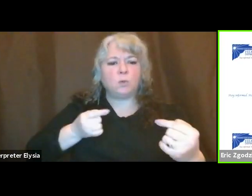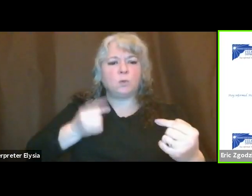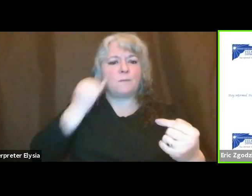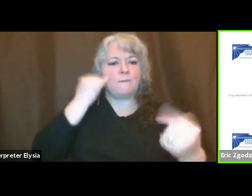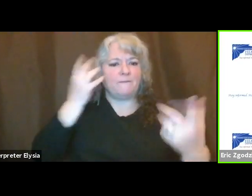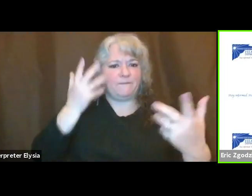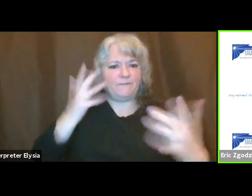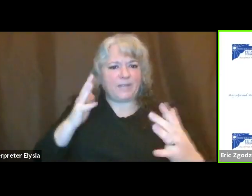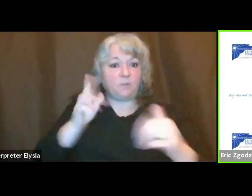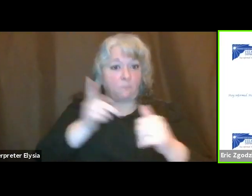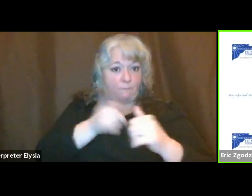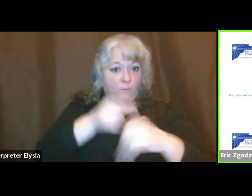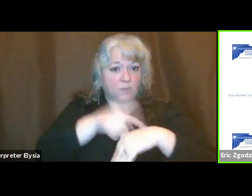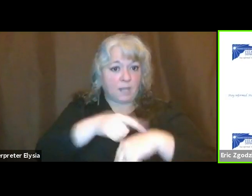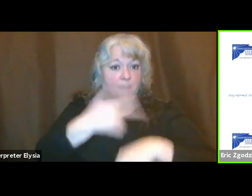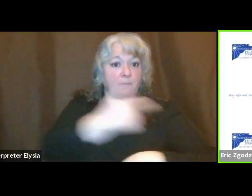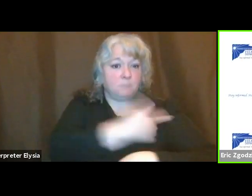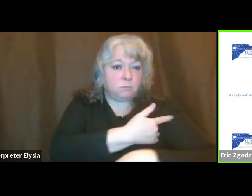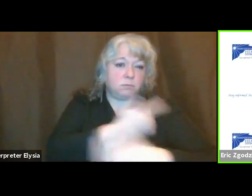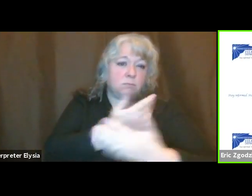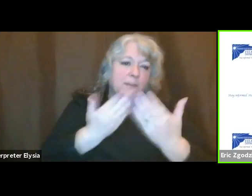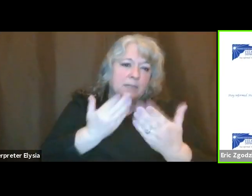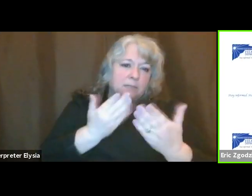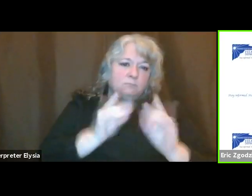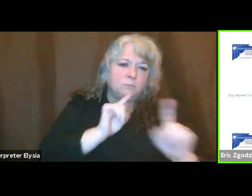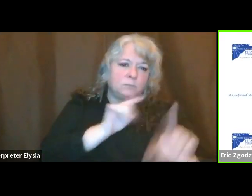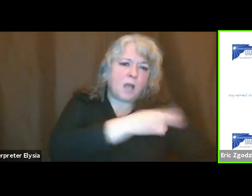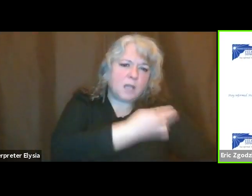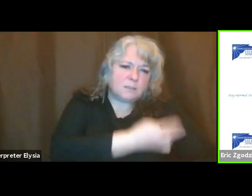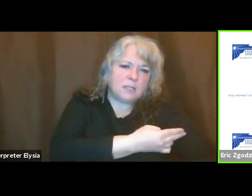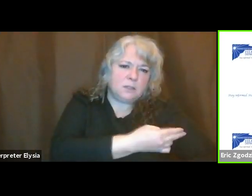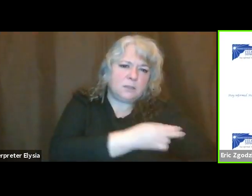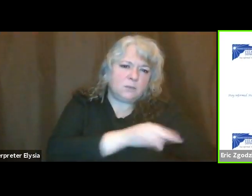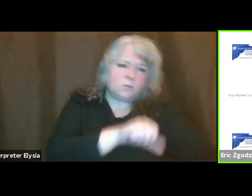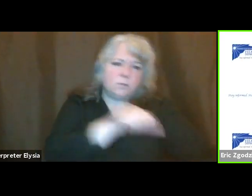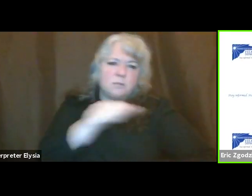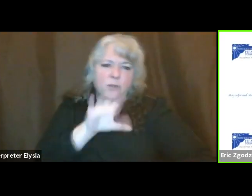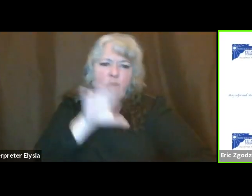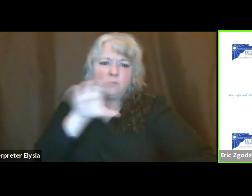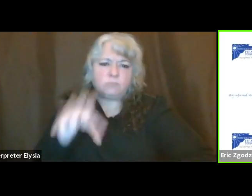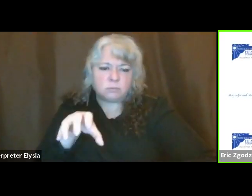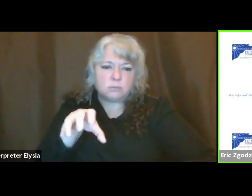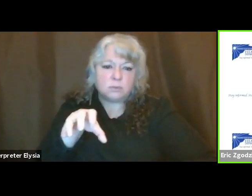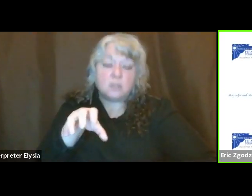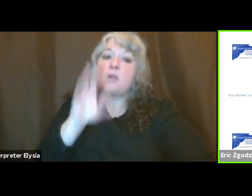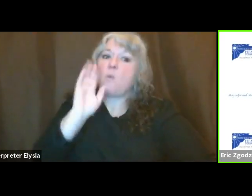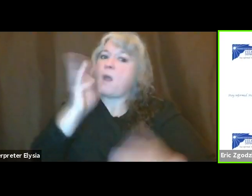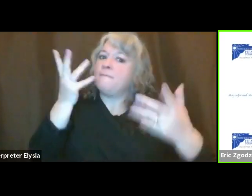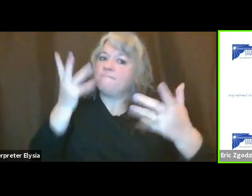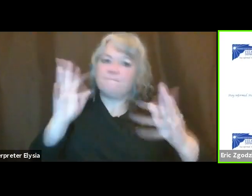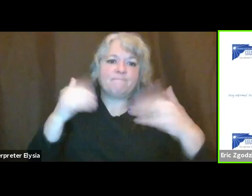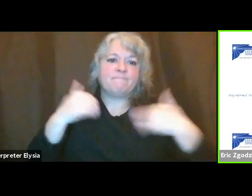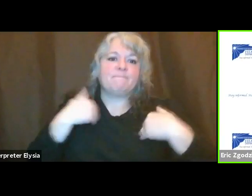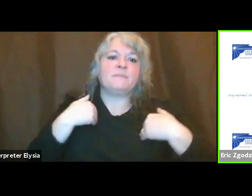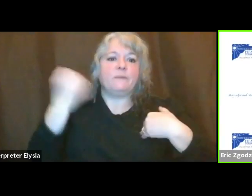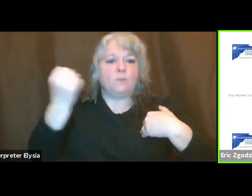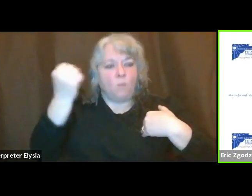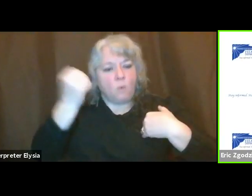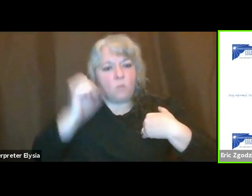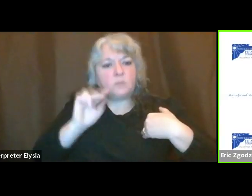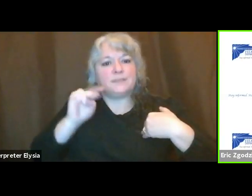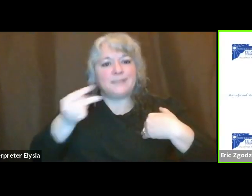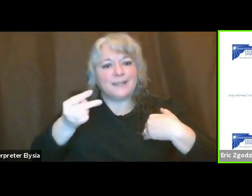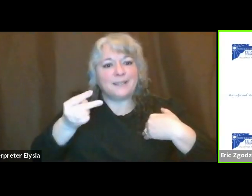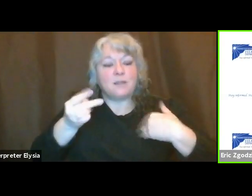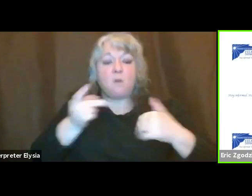center, that second dose, second dose is going to be there. So your first dose appointment locks you into that